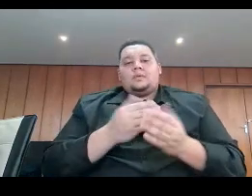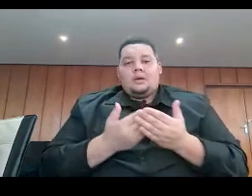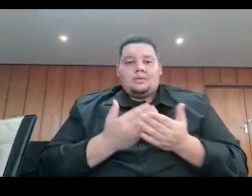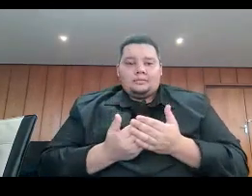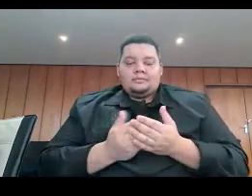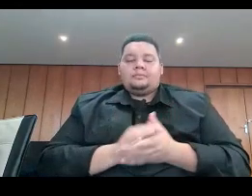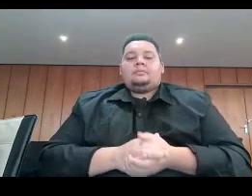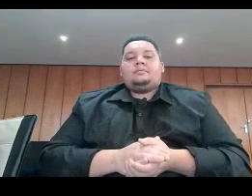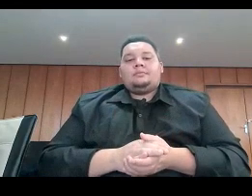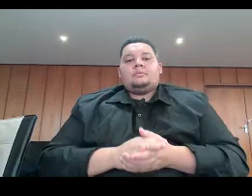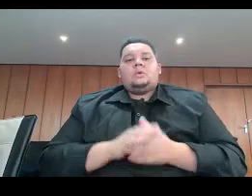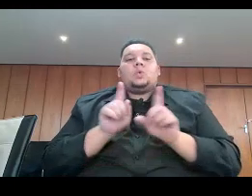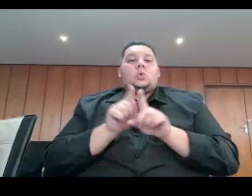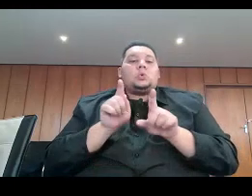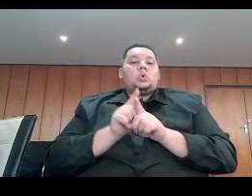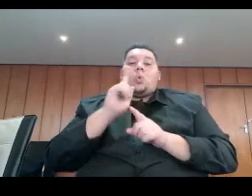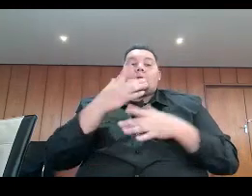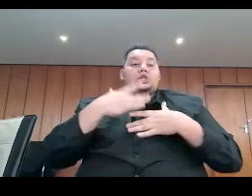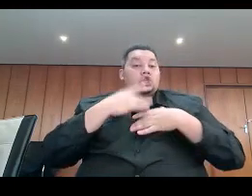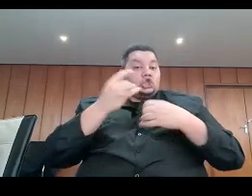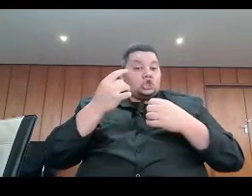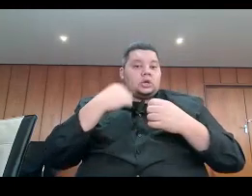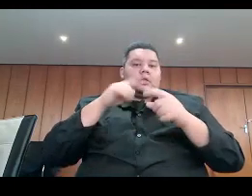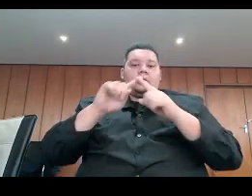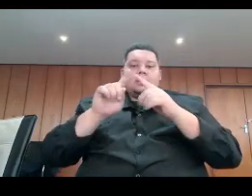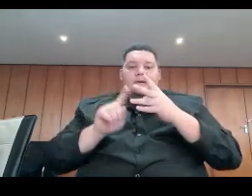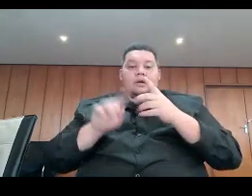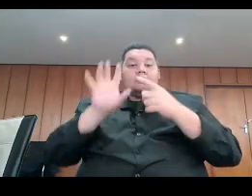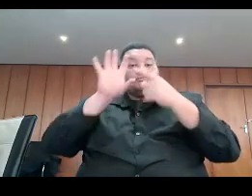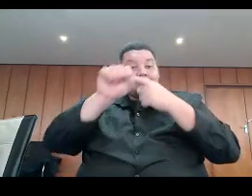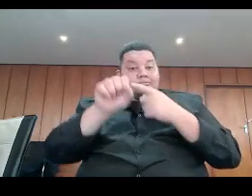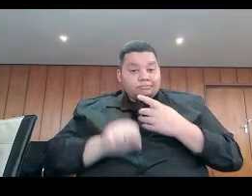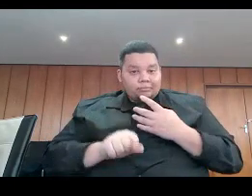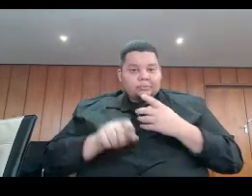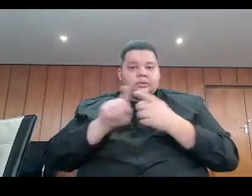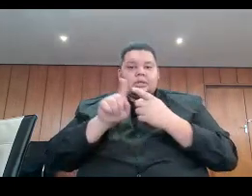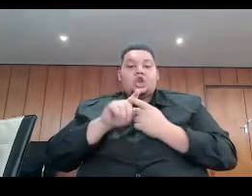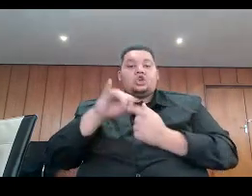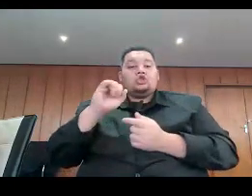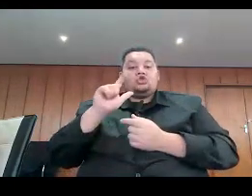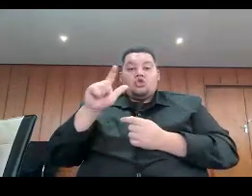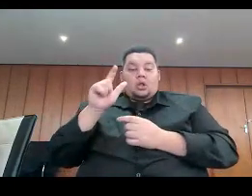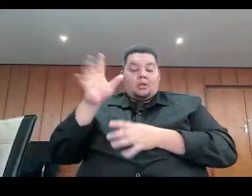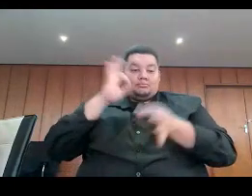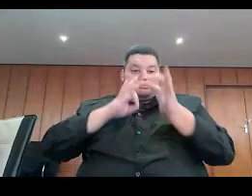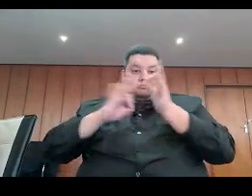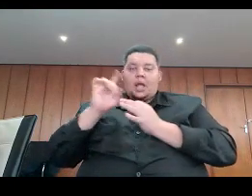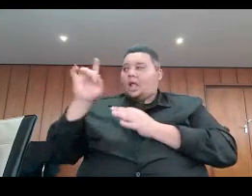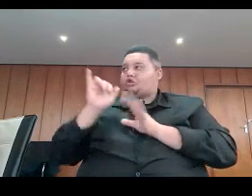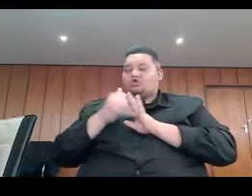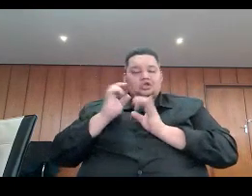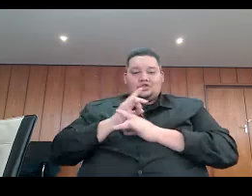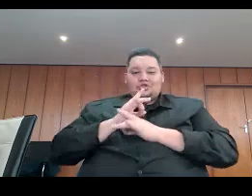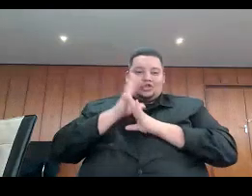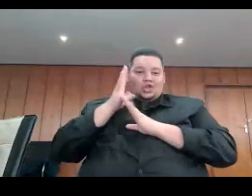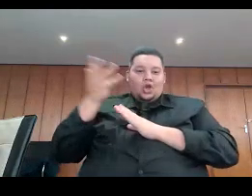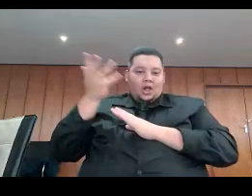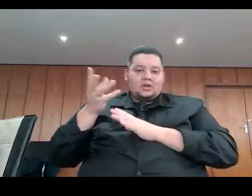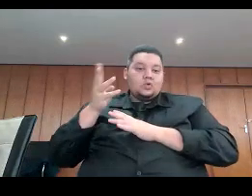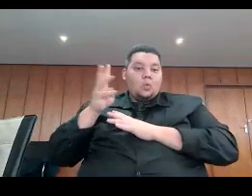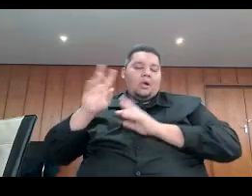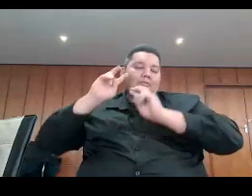I think what is interesting are the findings that are emerging, and Jill reminds me these are just preliminary, so she's going